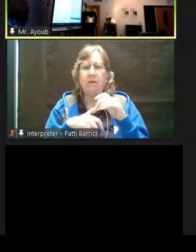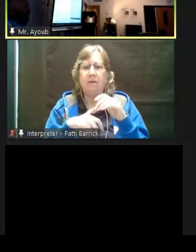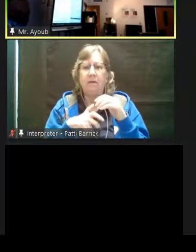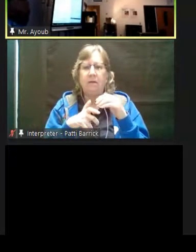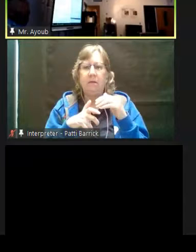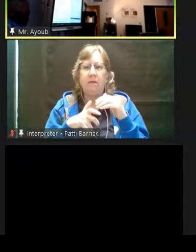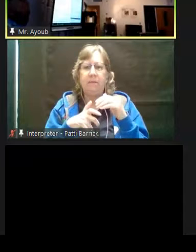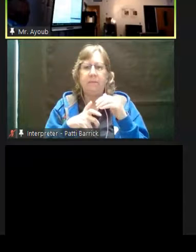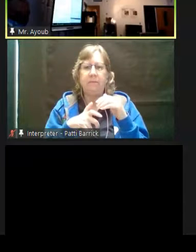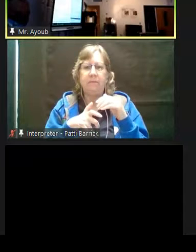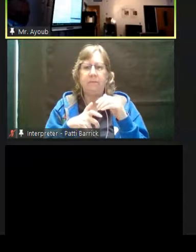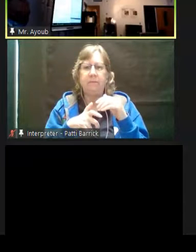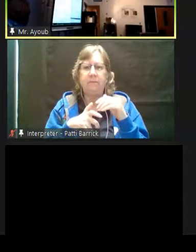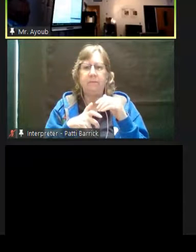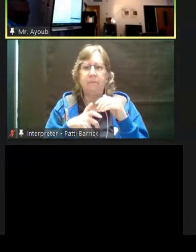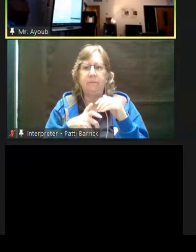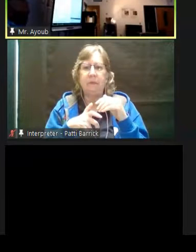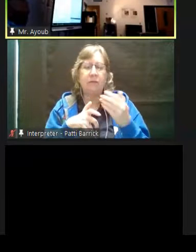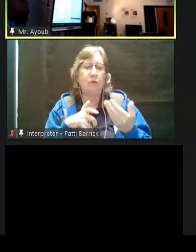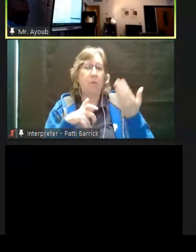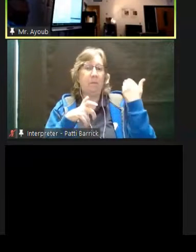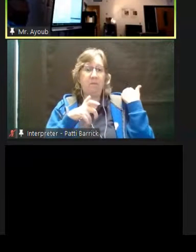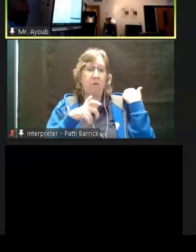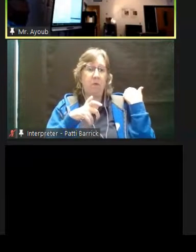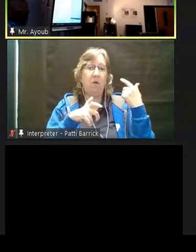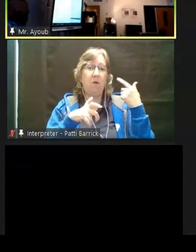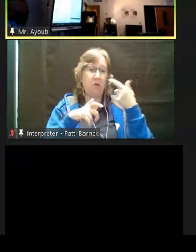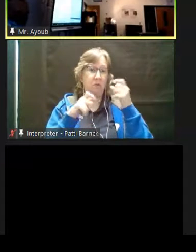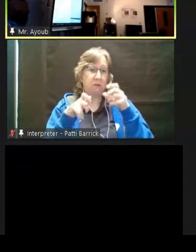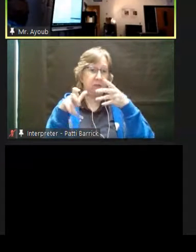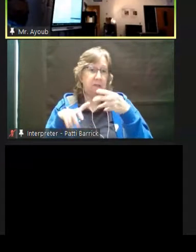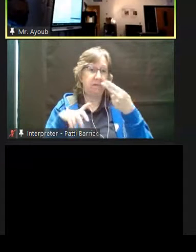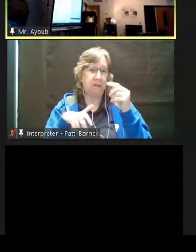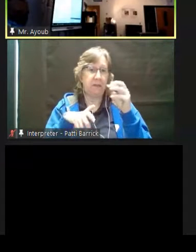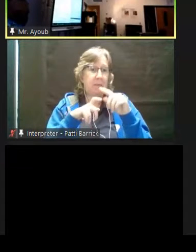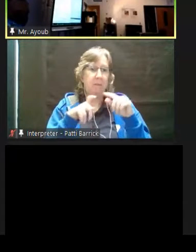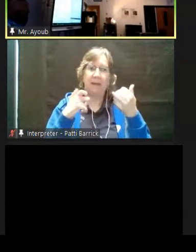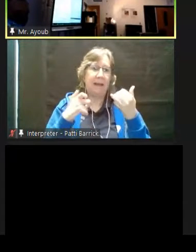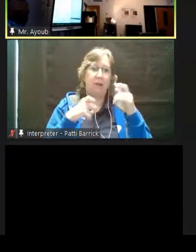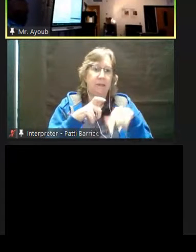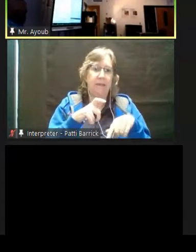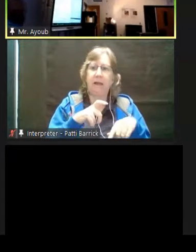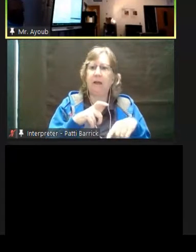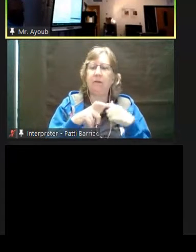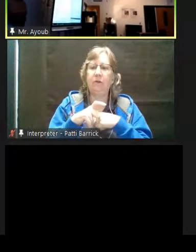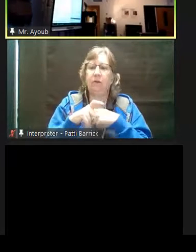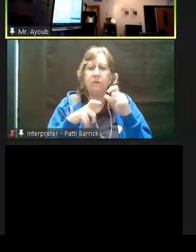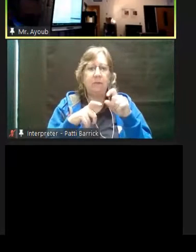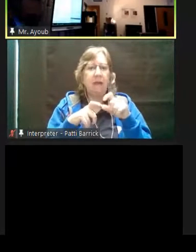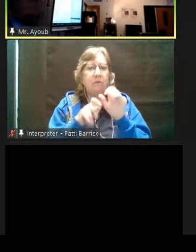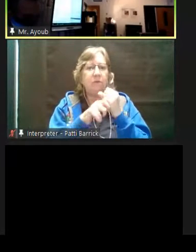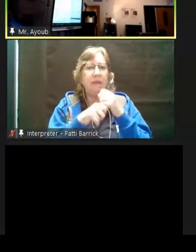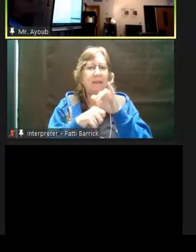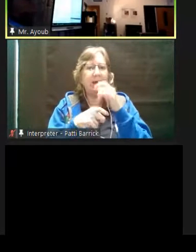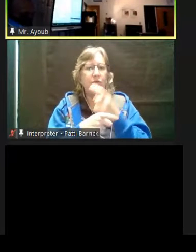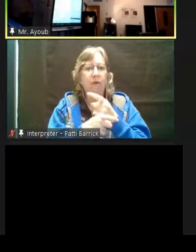when we change, people got away with this, but now we can't get away with this. So what we're gonna do is we're gonna change this, make this correct.